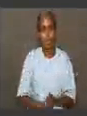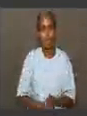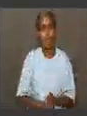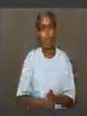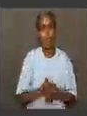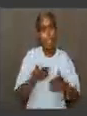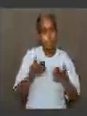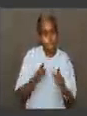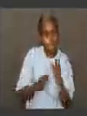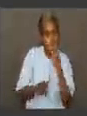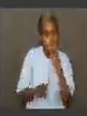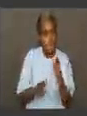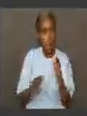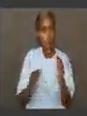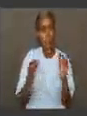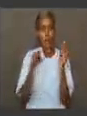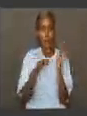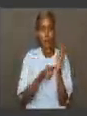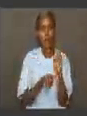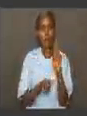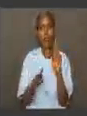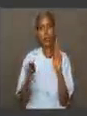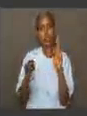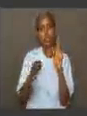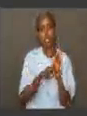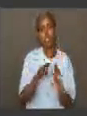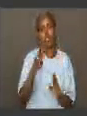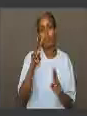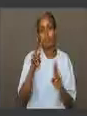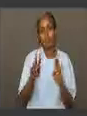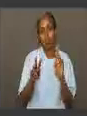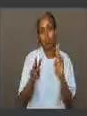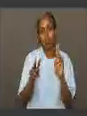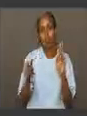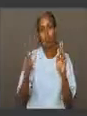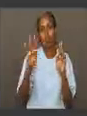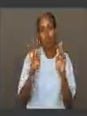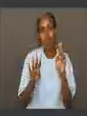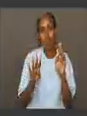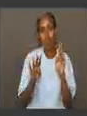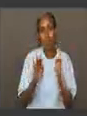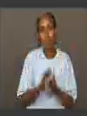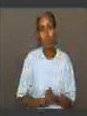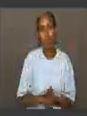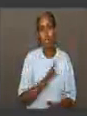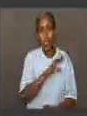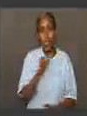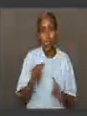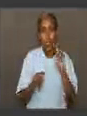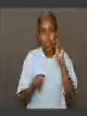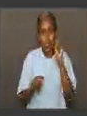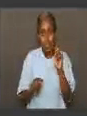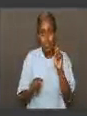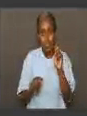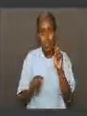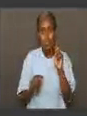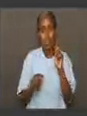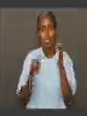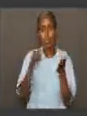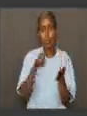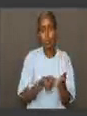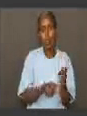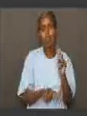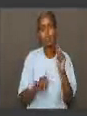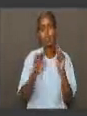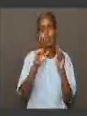Let R be a point at -2, 4, and T be a